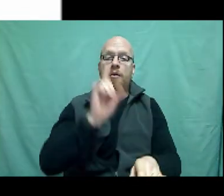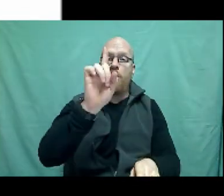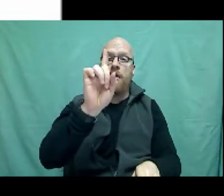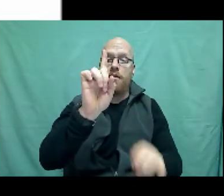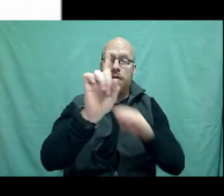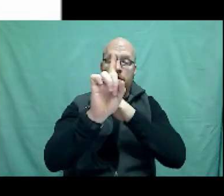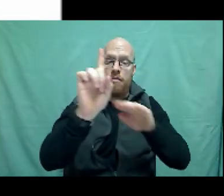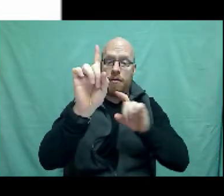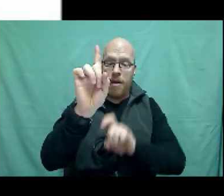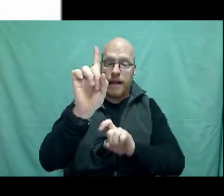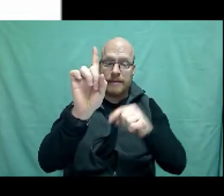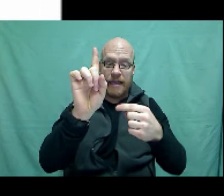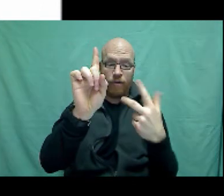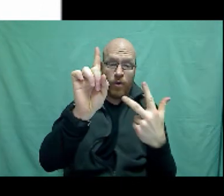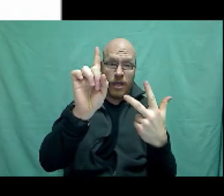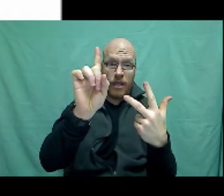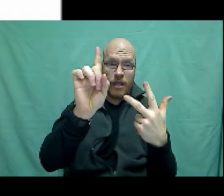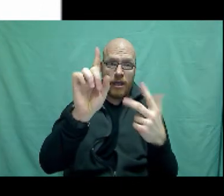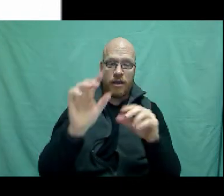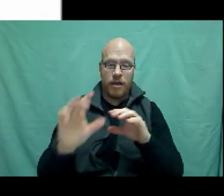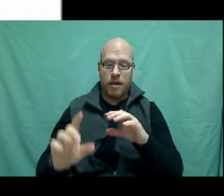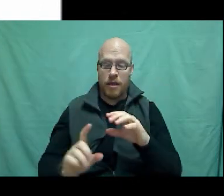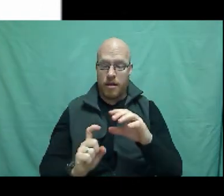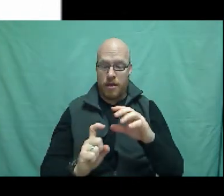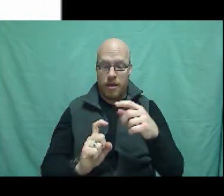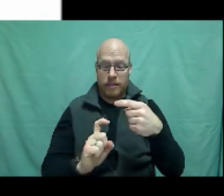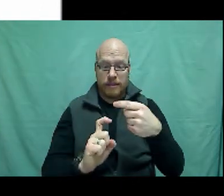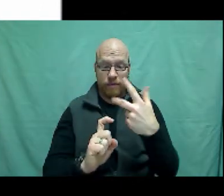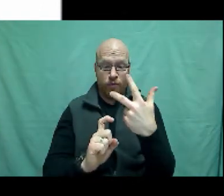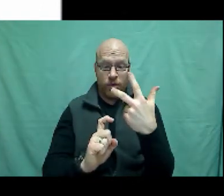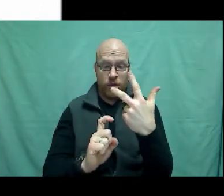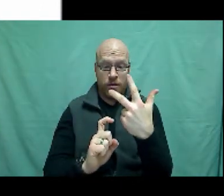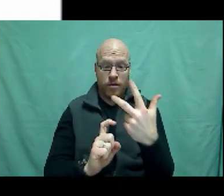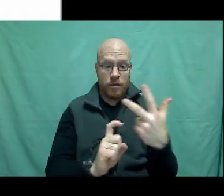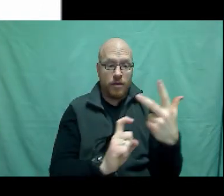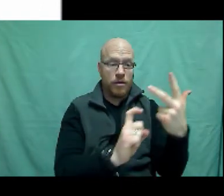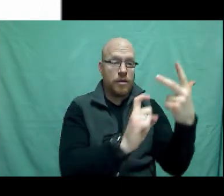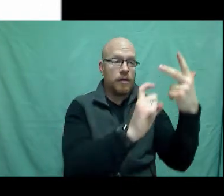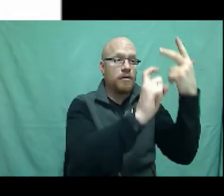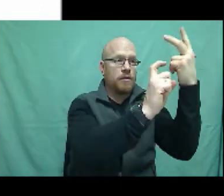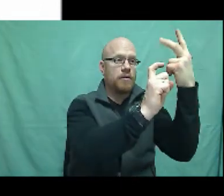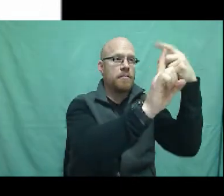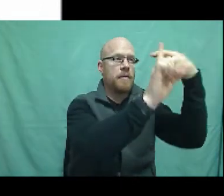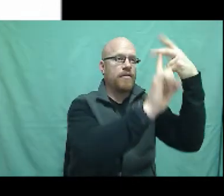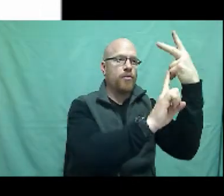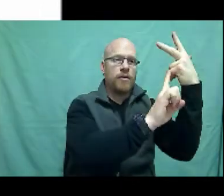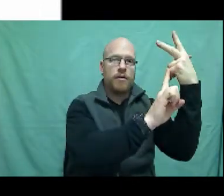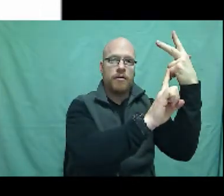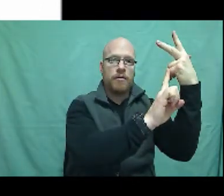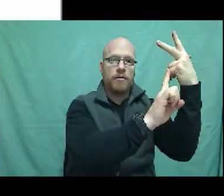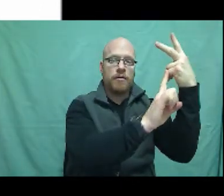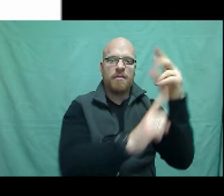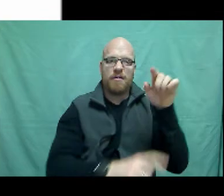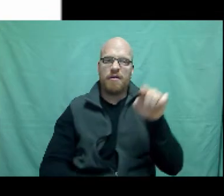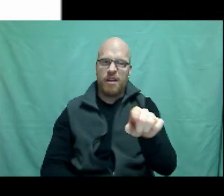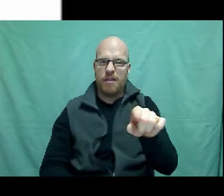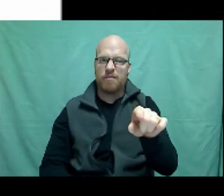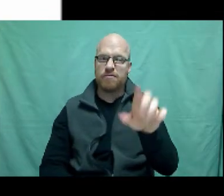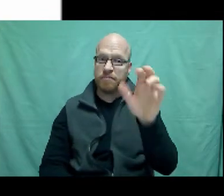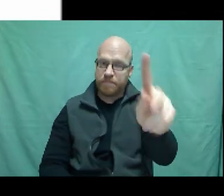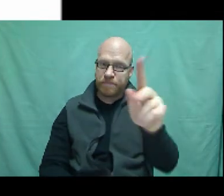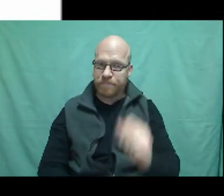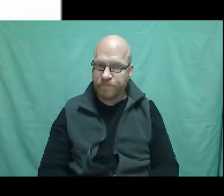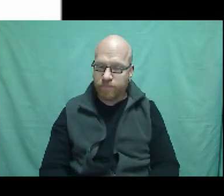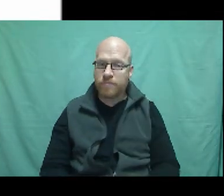to the positive n. Now we had 1 over x to the negative 3. That denominator moves up to the numerator and